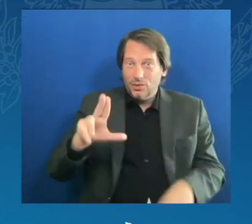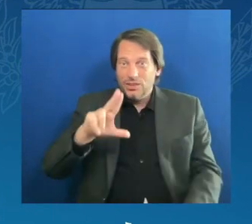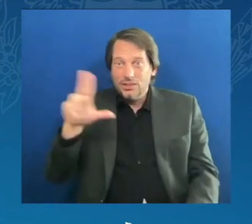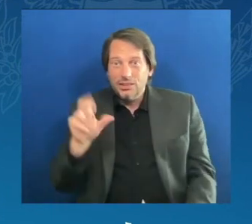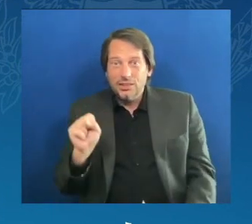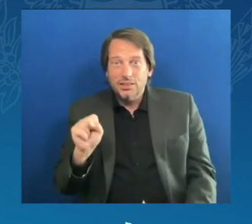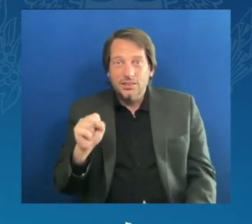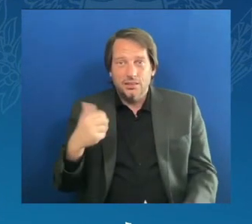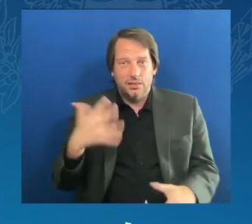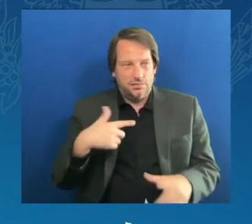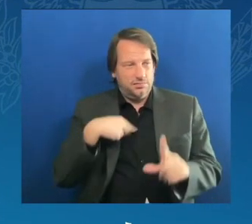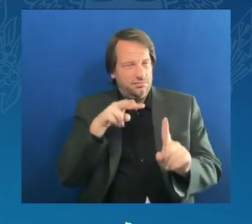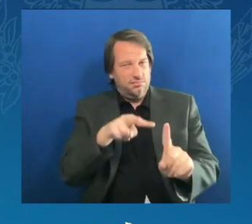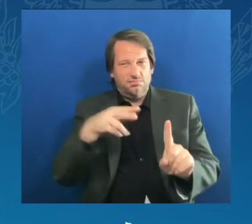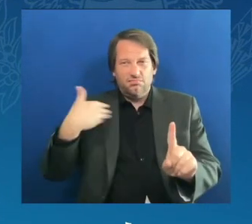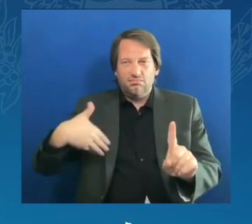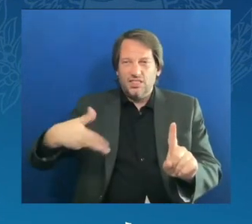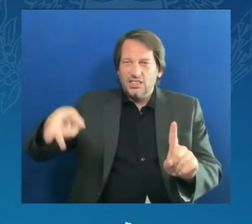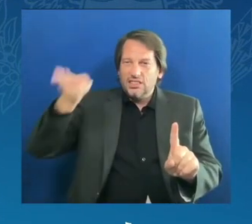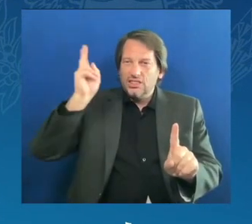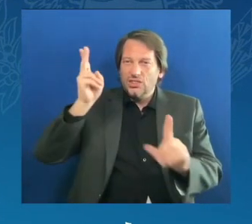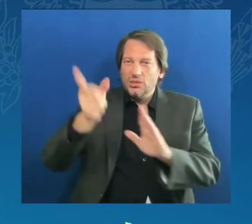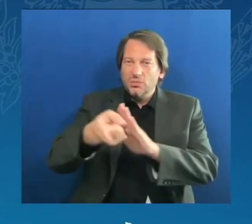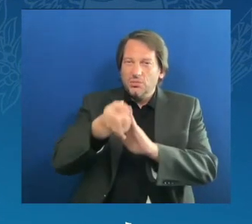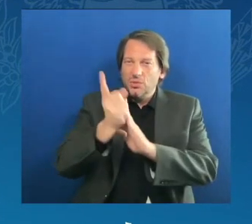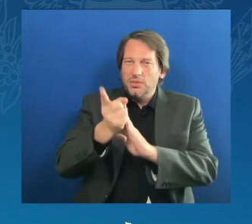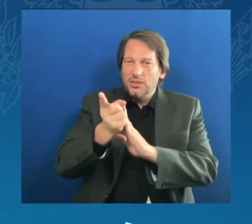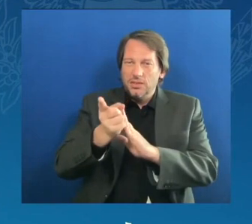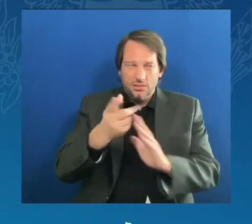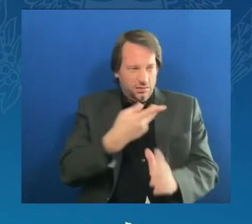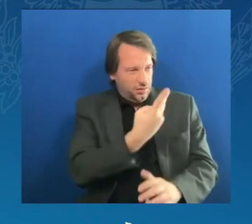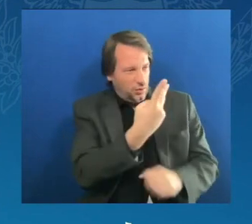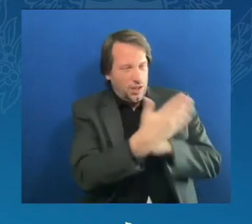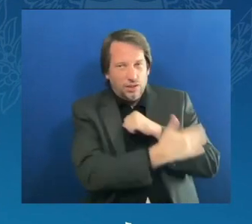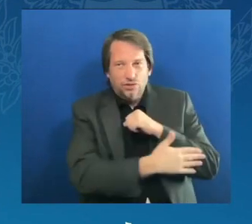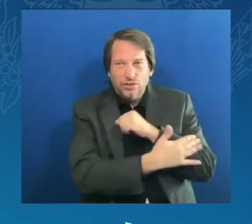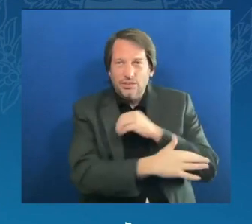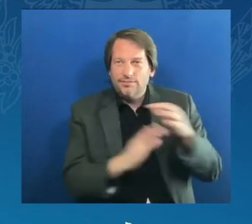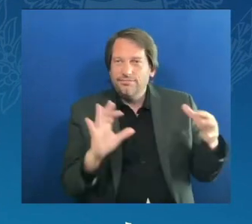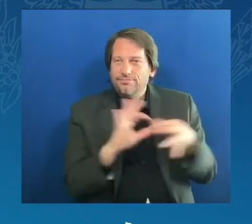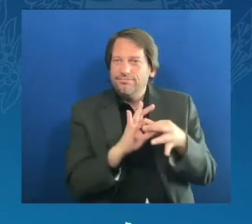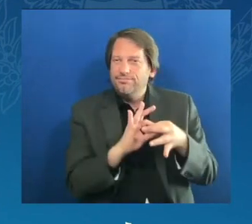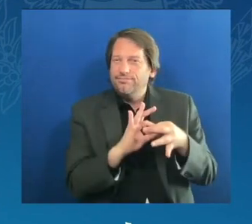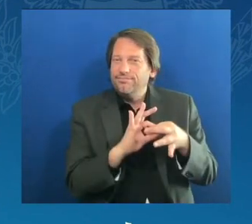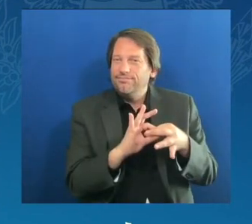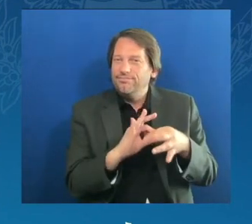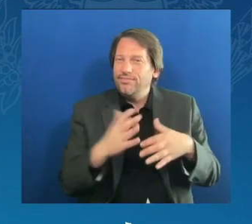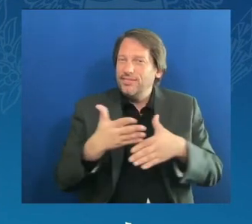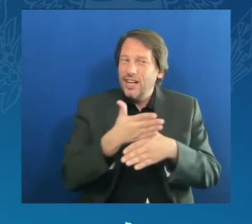share basic values and common interests and confront many joint challenges.